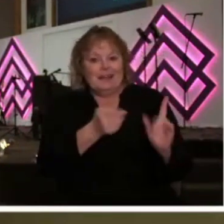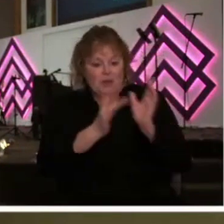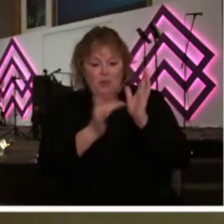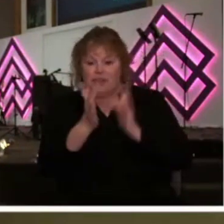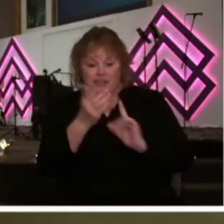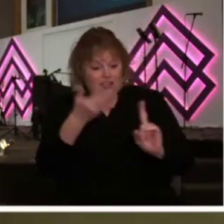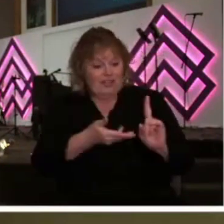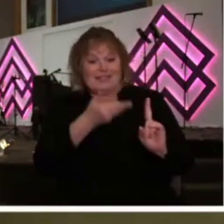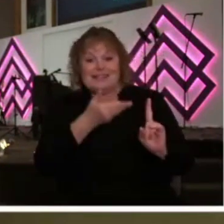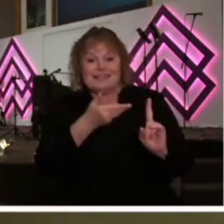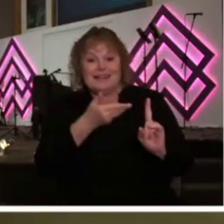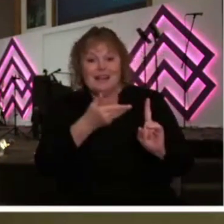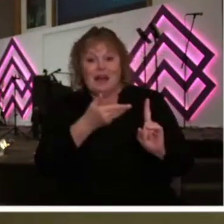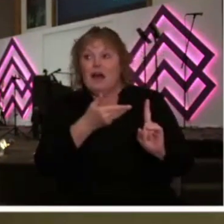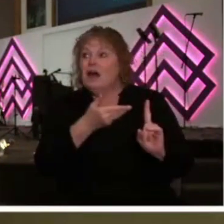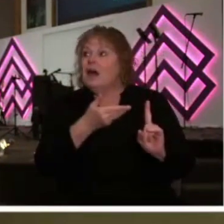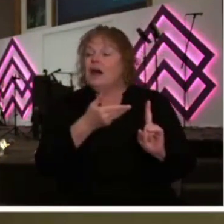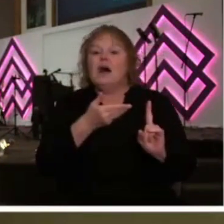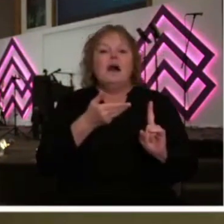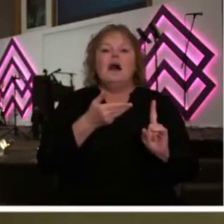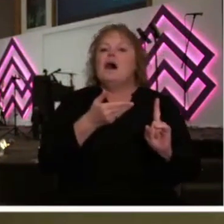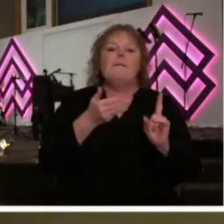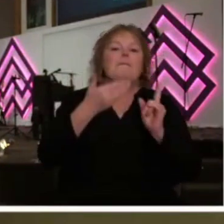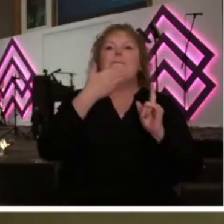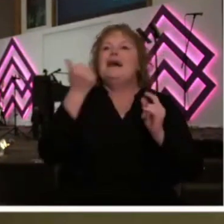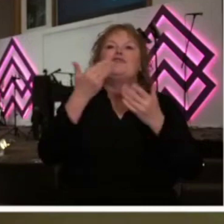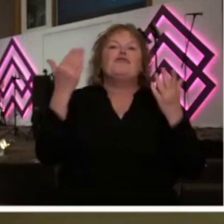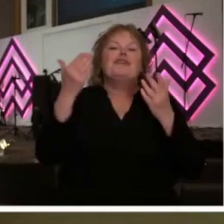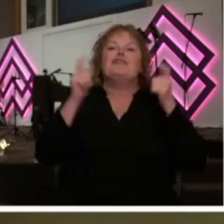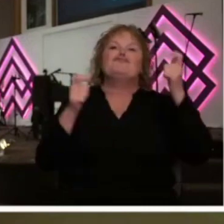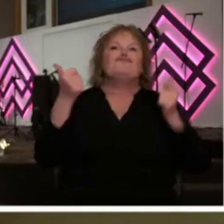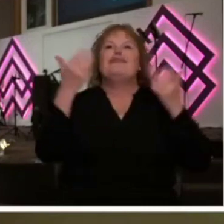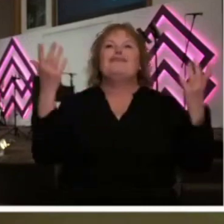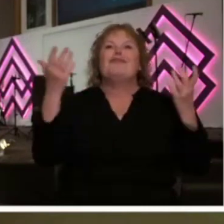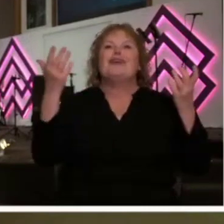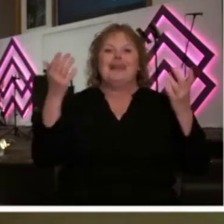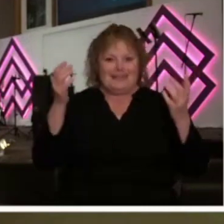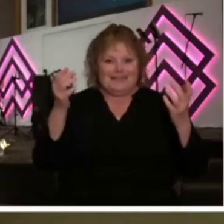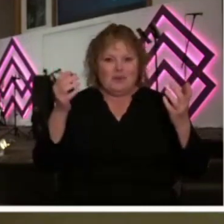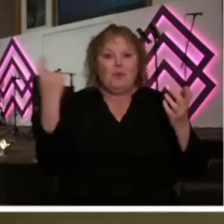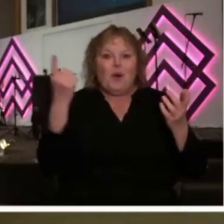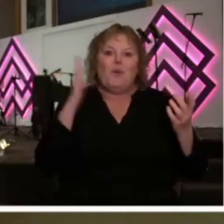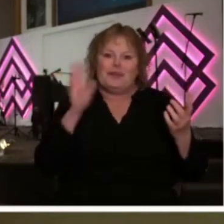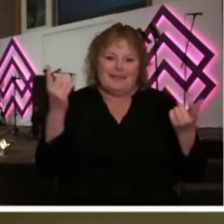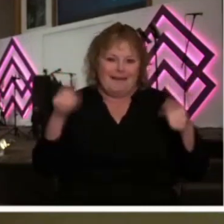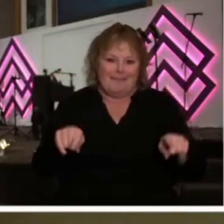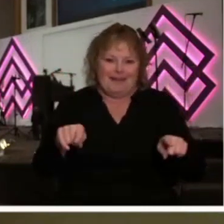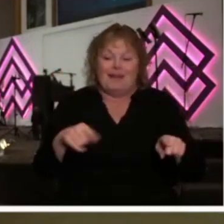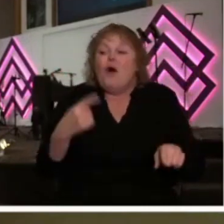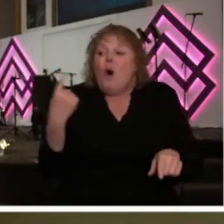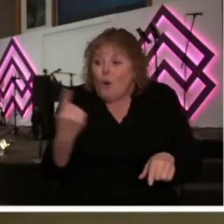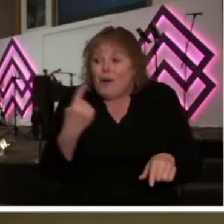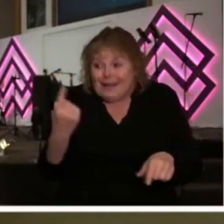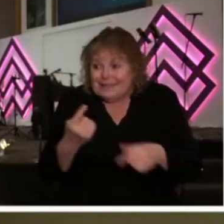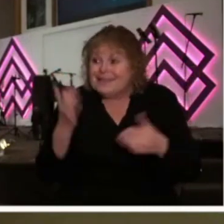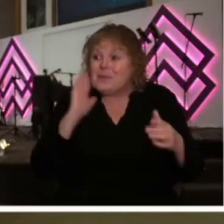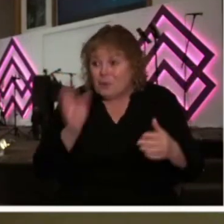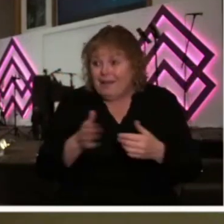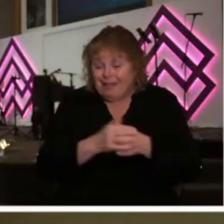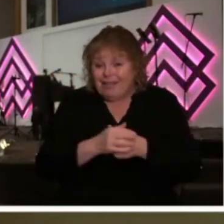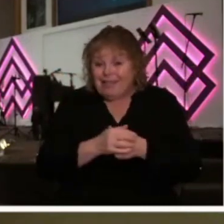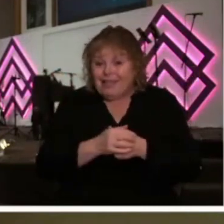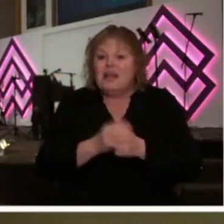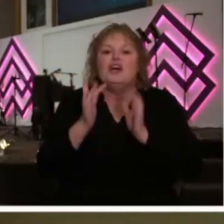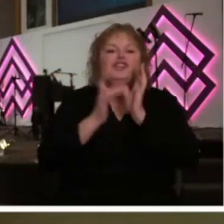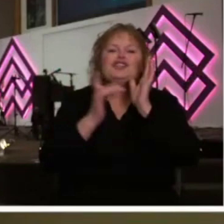Jesus, greater things are always ahead of us. With Jesus, greater things are always ahead of us.